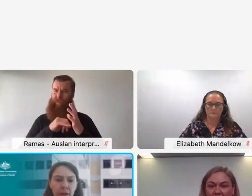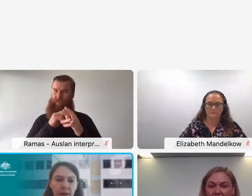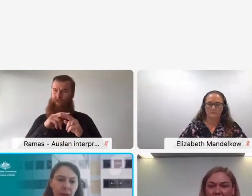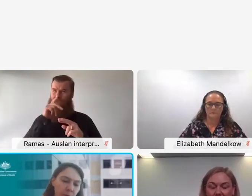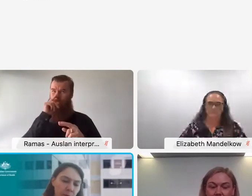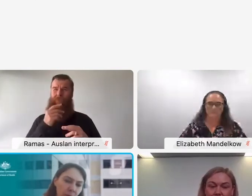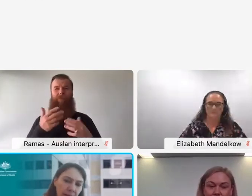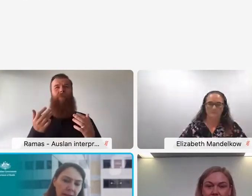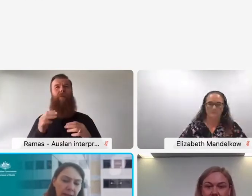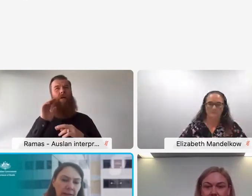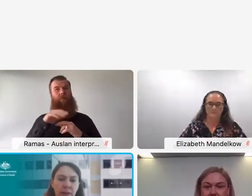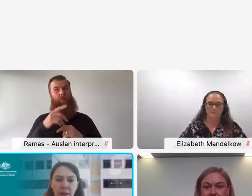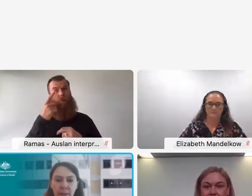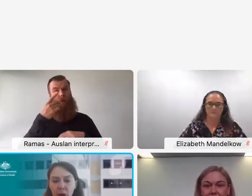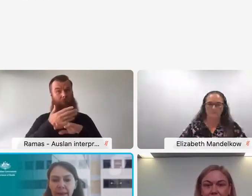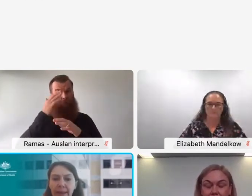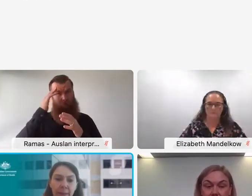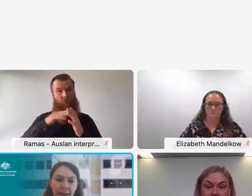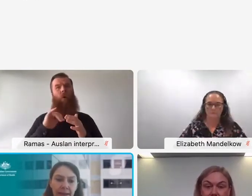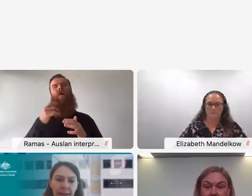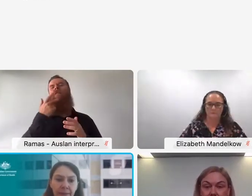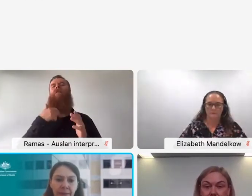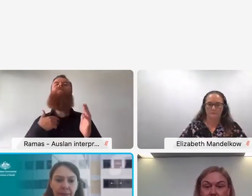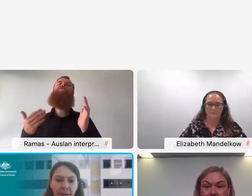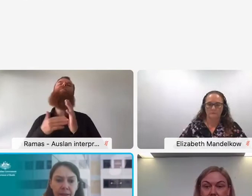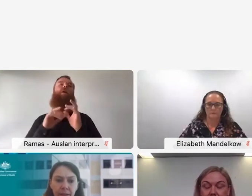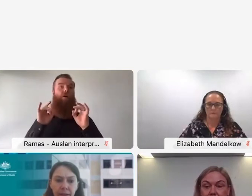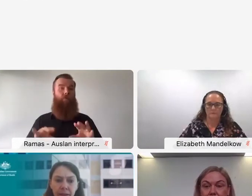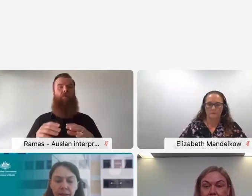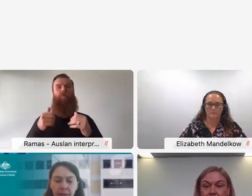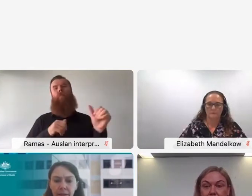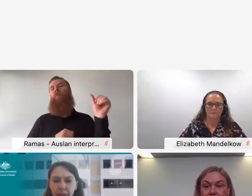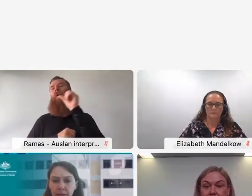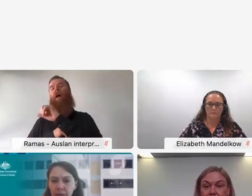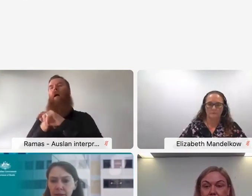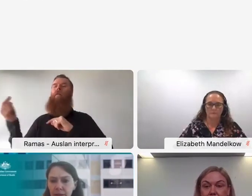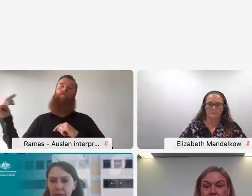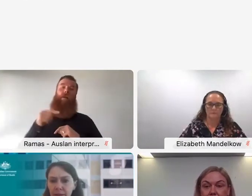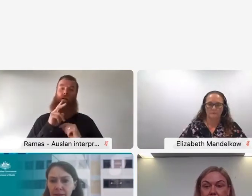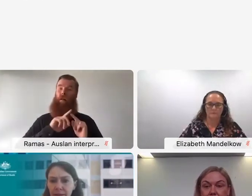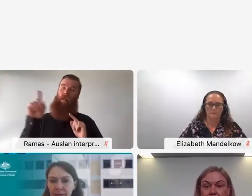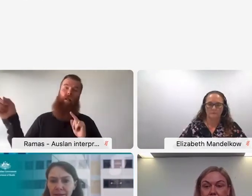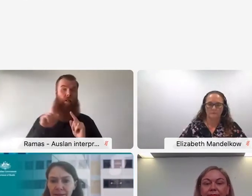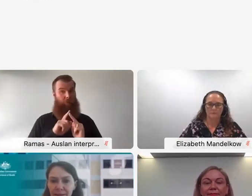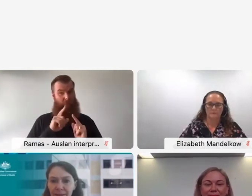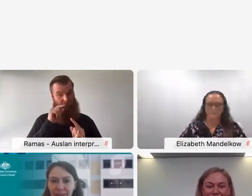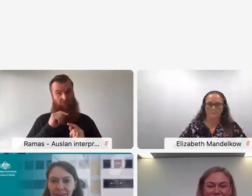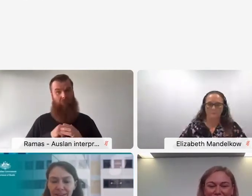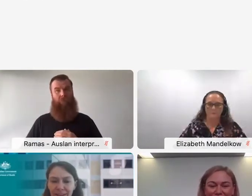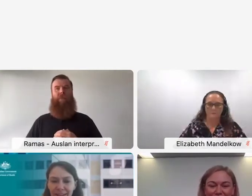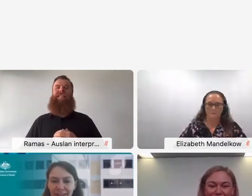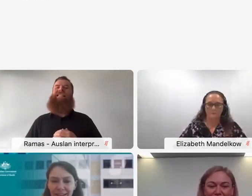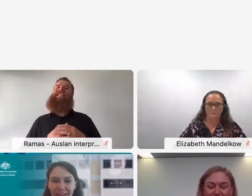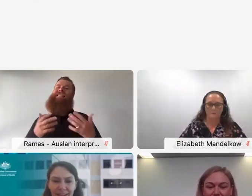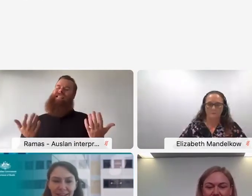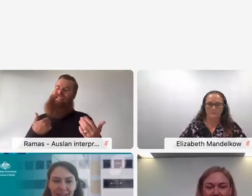So come to Australia, go back home and then come out again? I'm going to stumble on this one. So I think Gavin